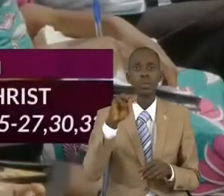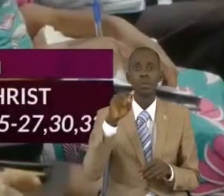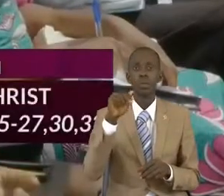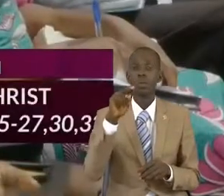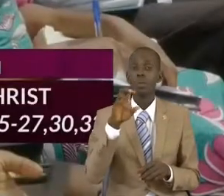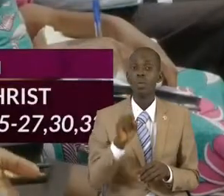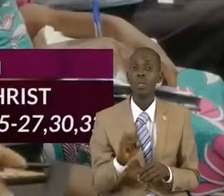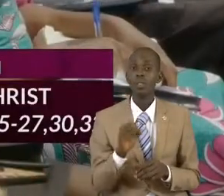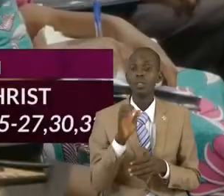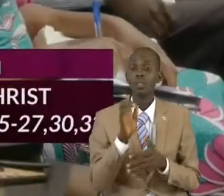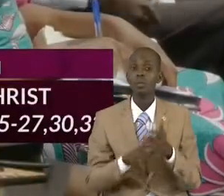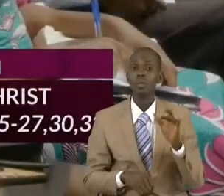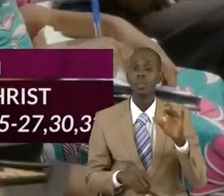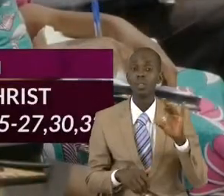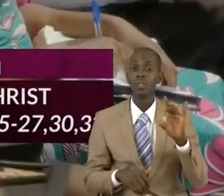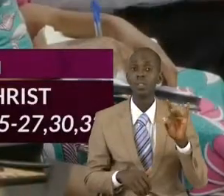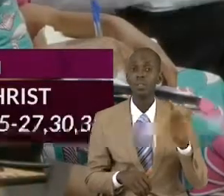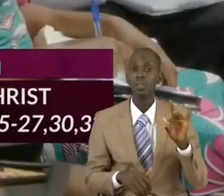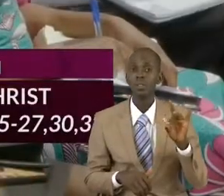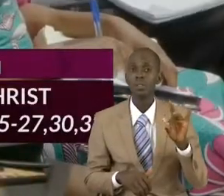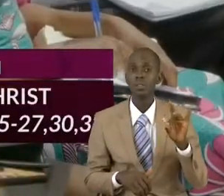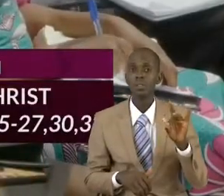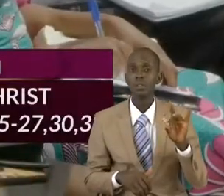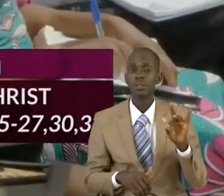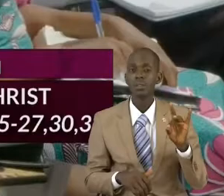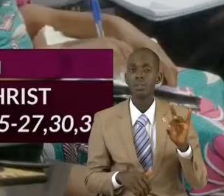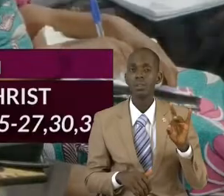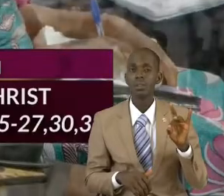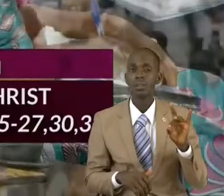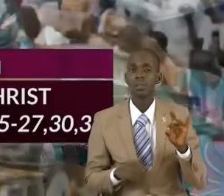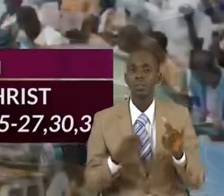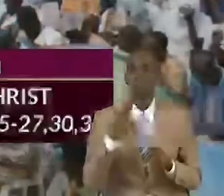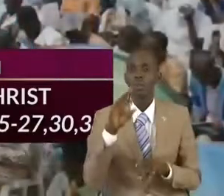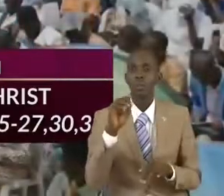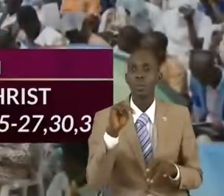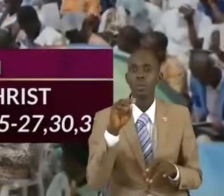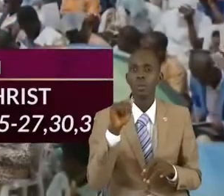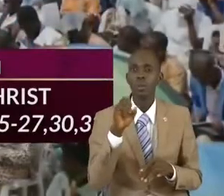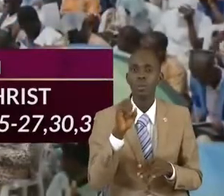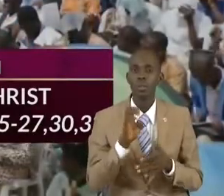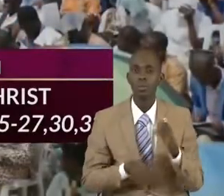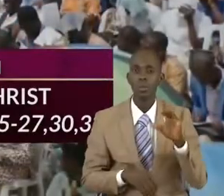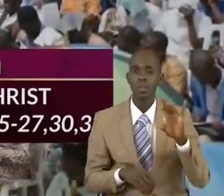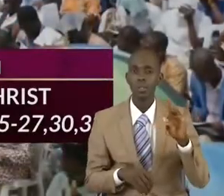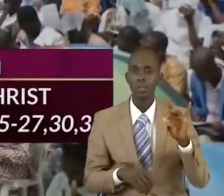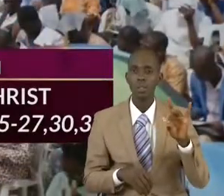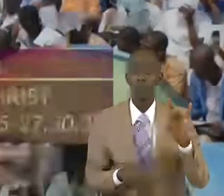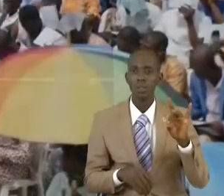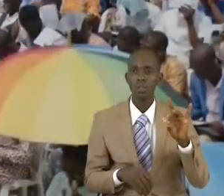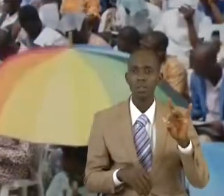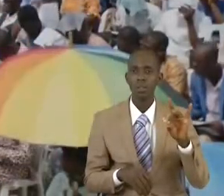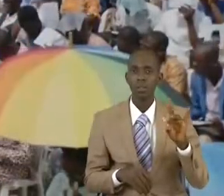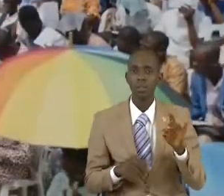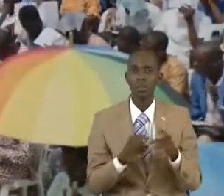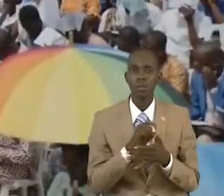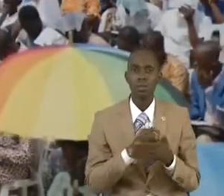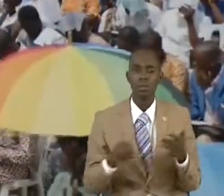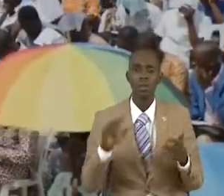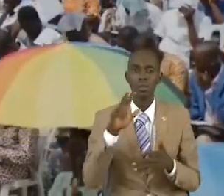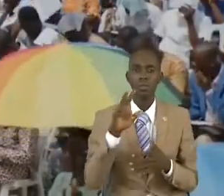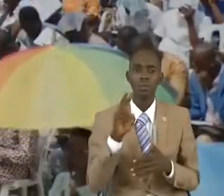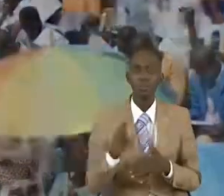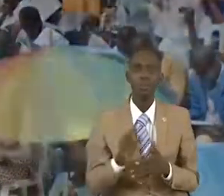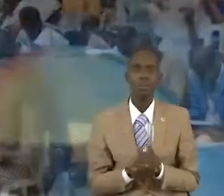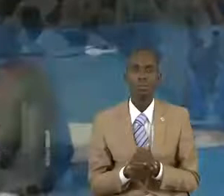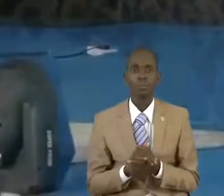Romans chapter 8, reading from verse 32. He